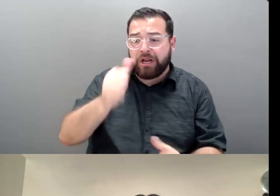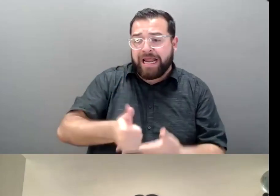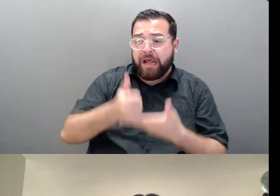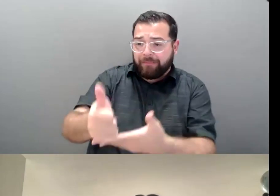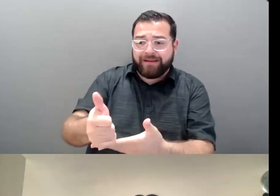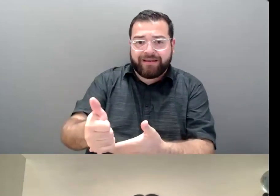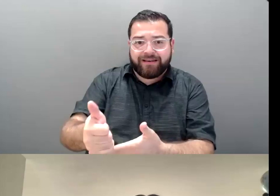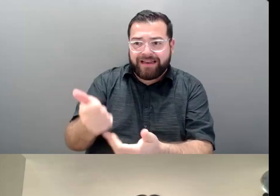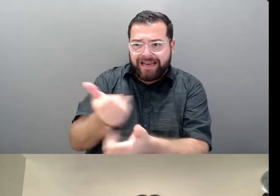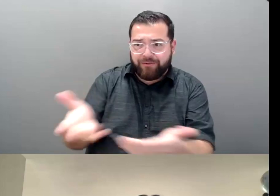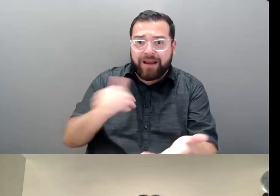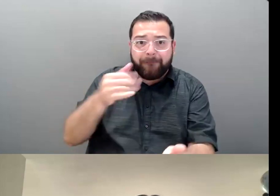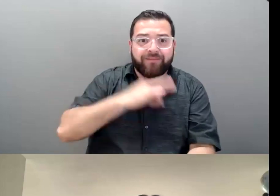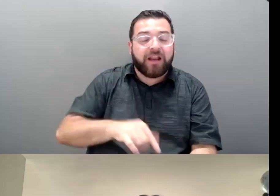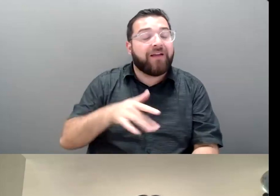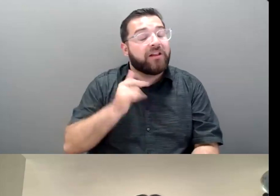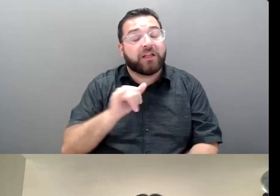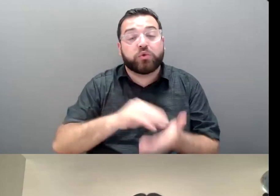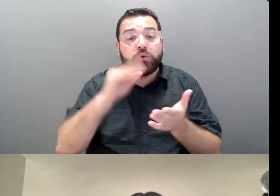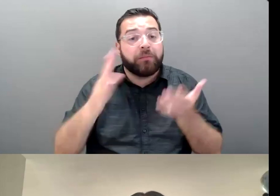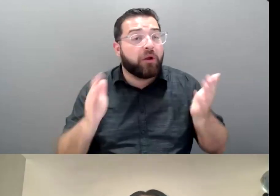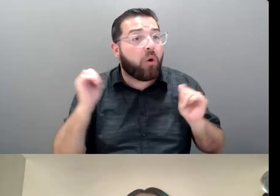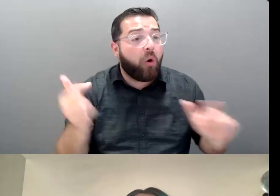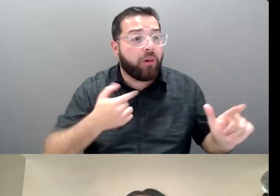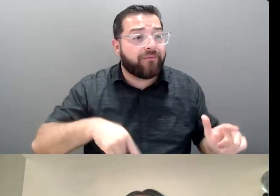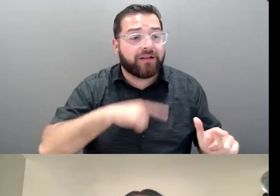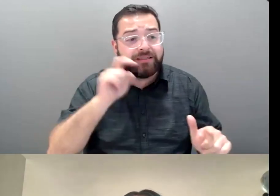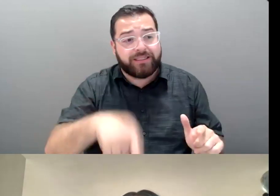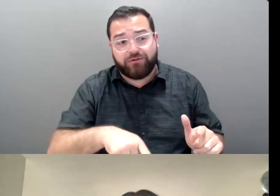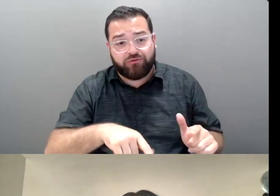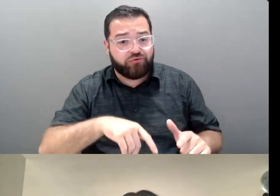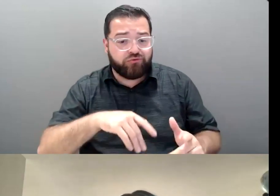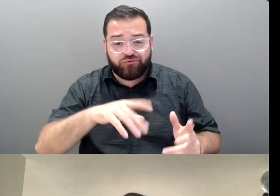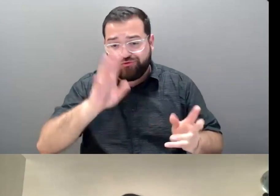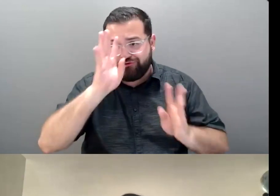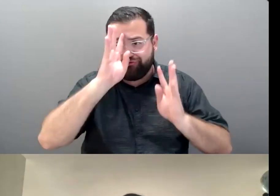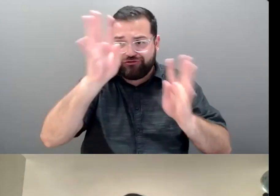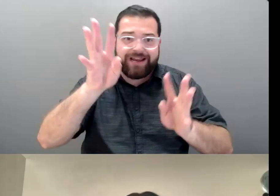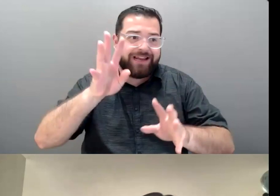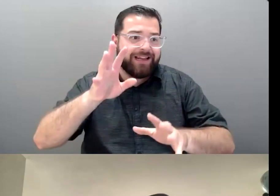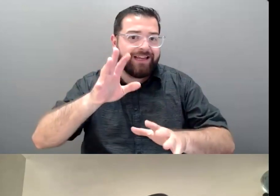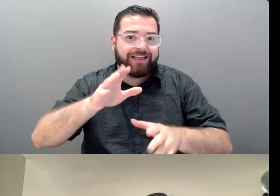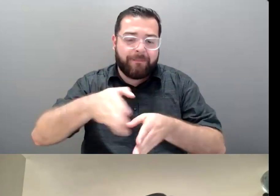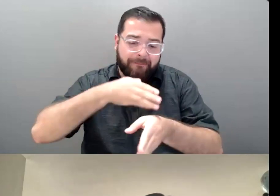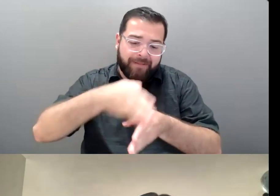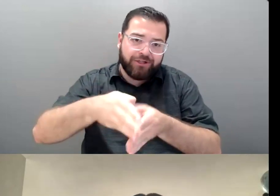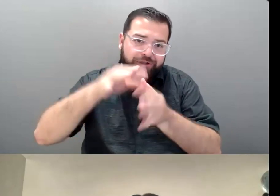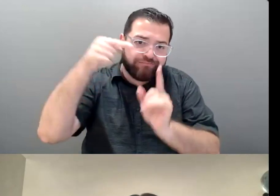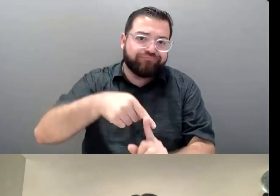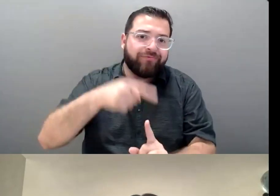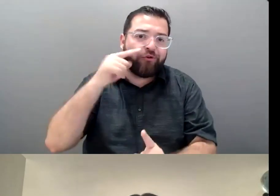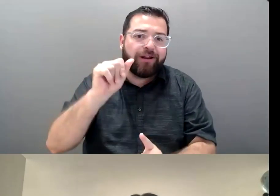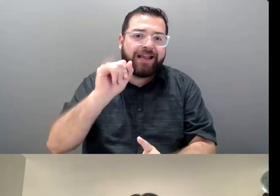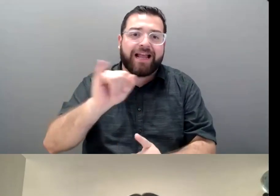go with this. I feel like students, maybe we all just need to create a, you know, major in AI, and we all need to get